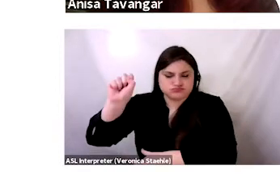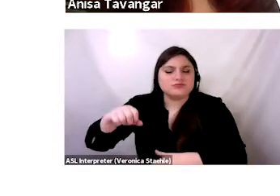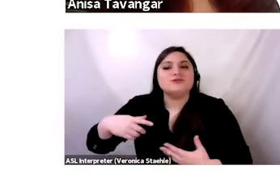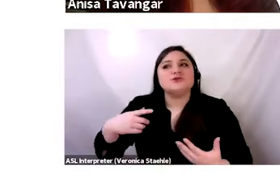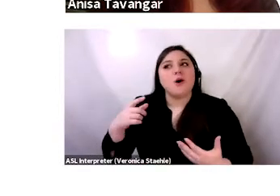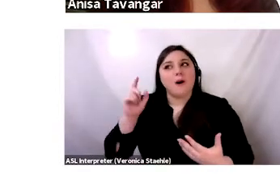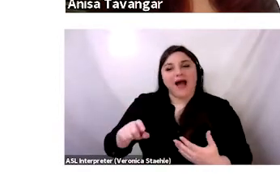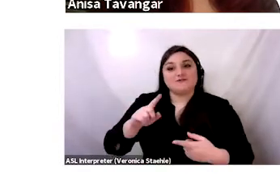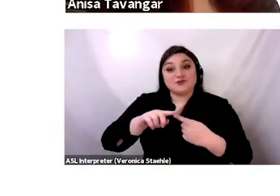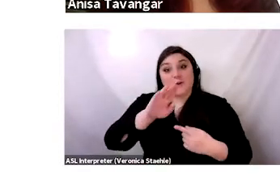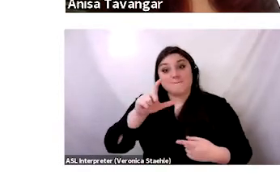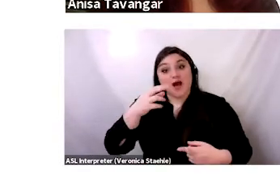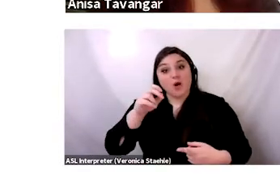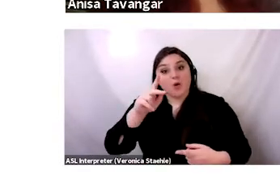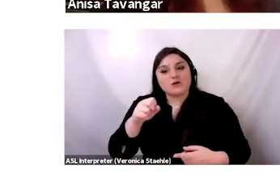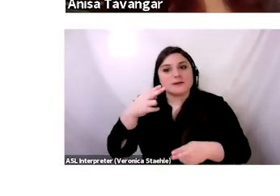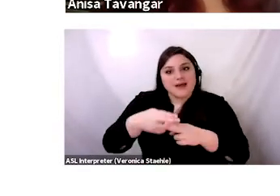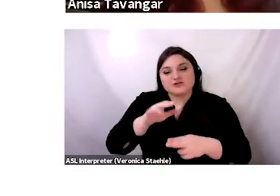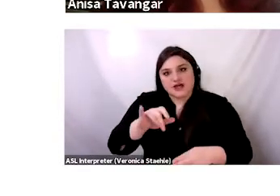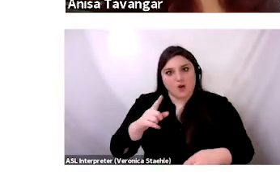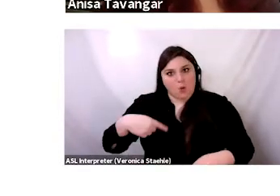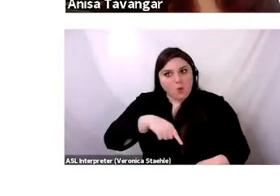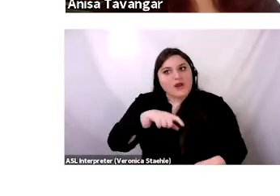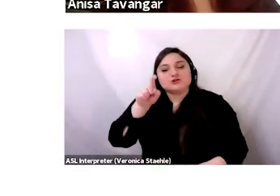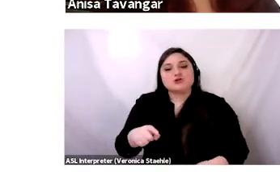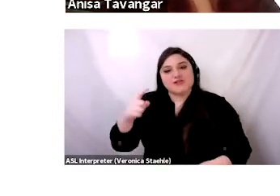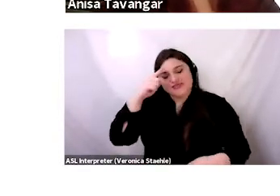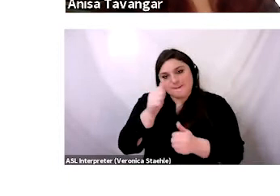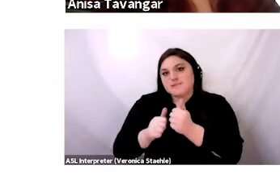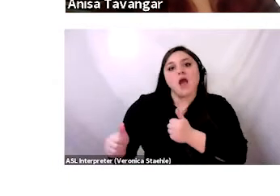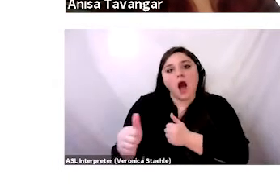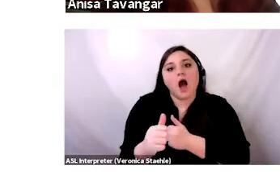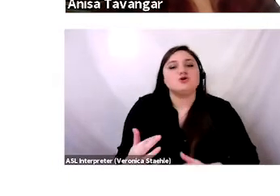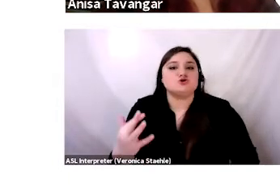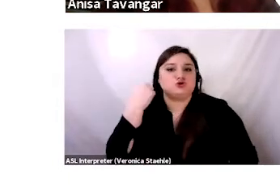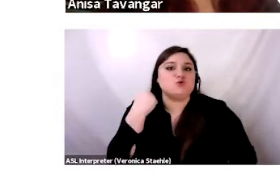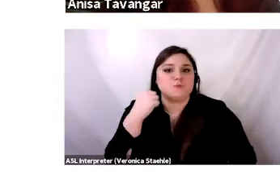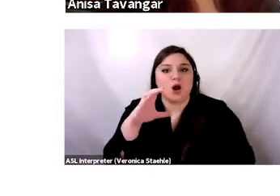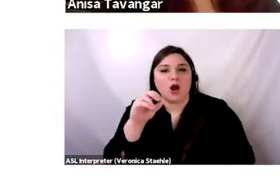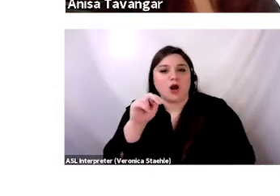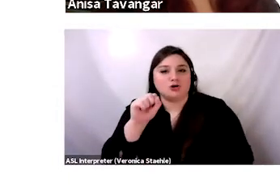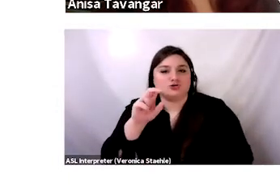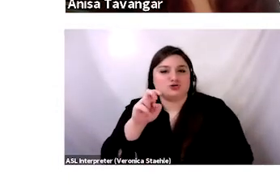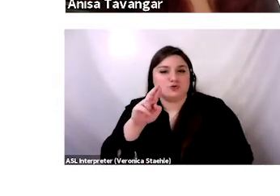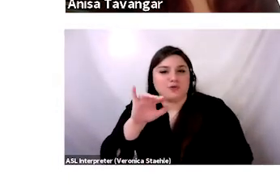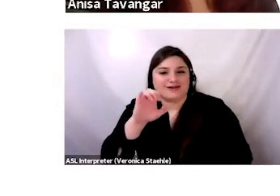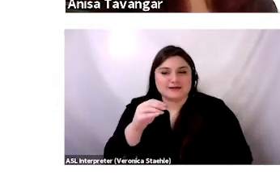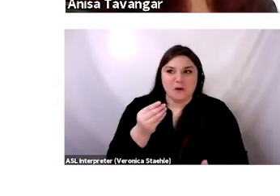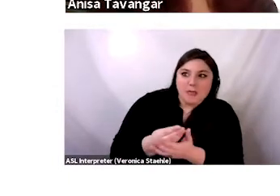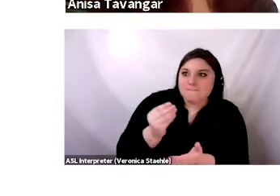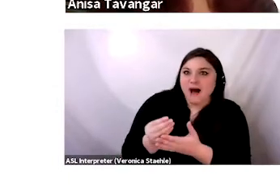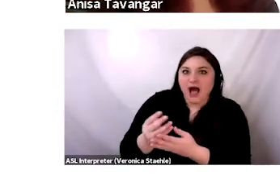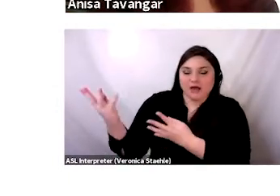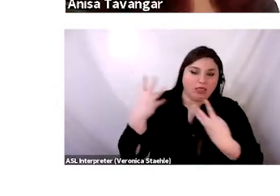here. And I want to bring attention to the very end of the quote and the importance of sort of talking through these